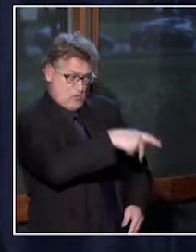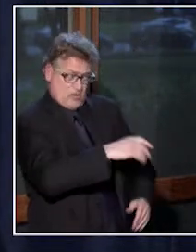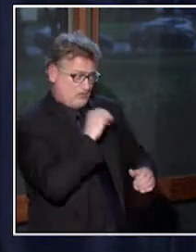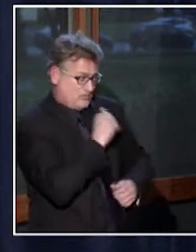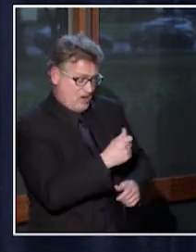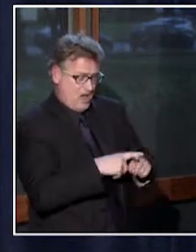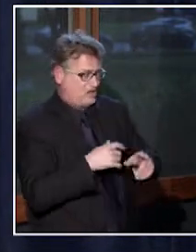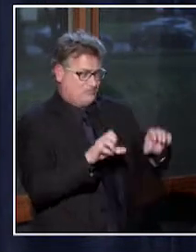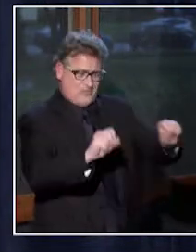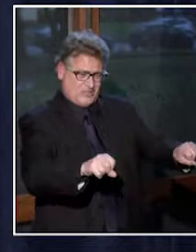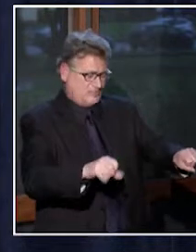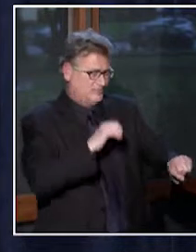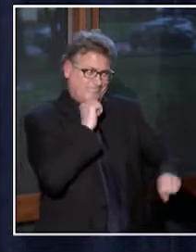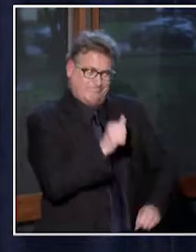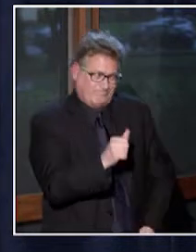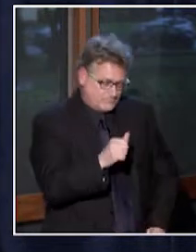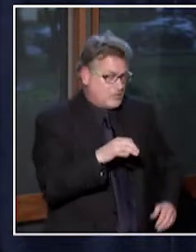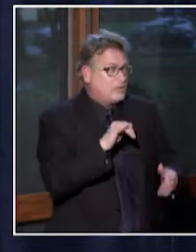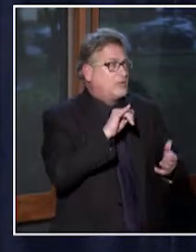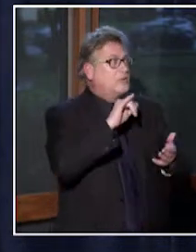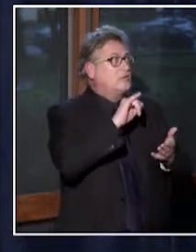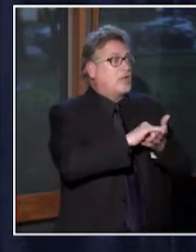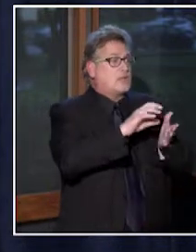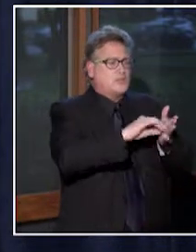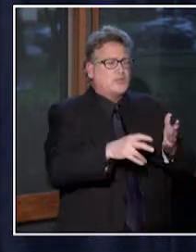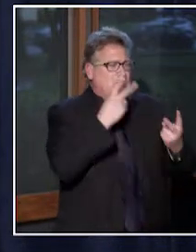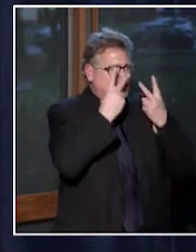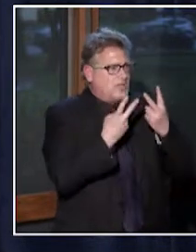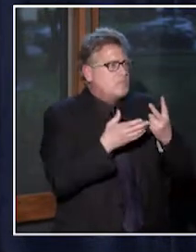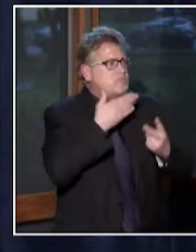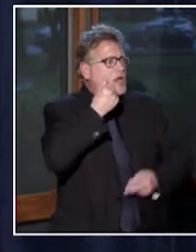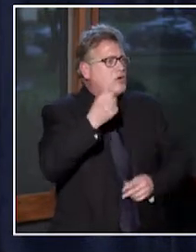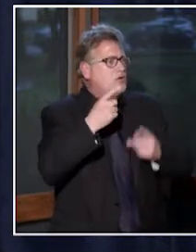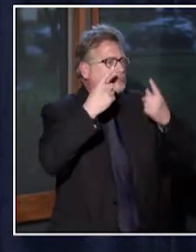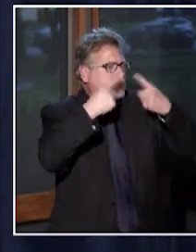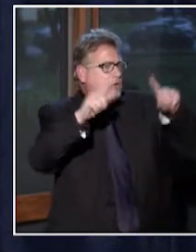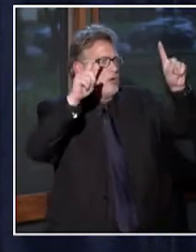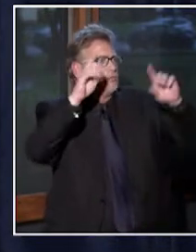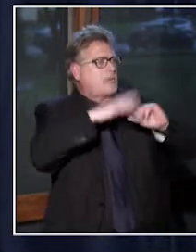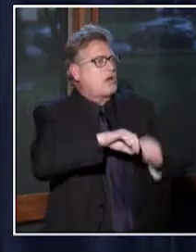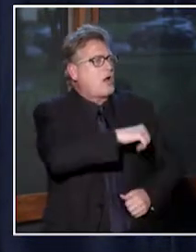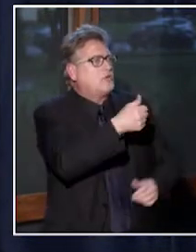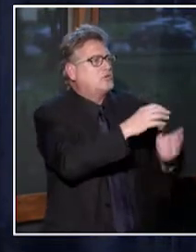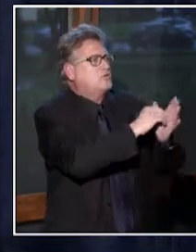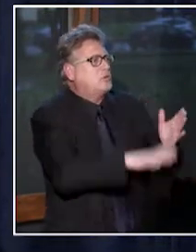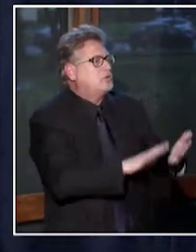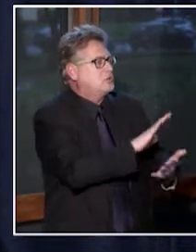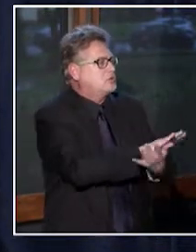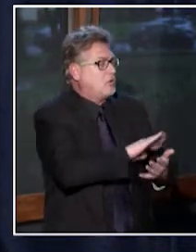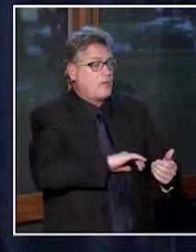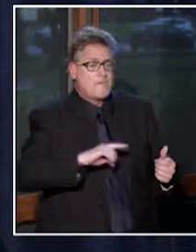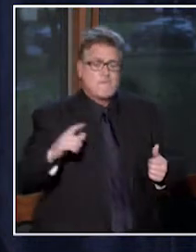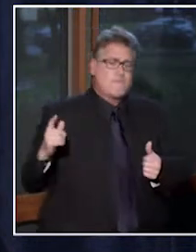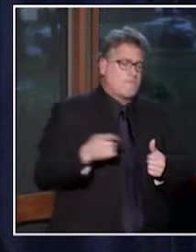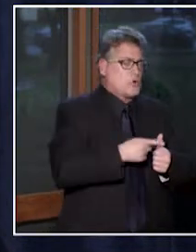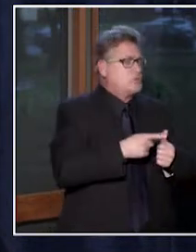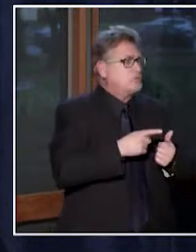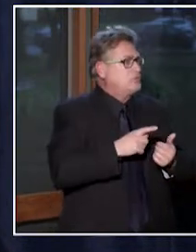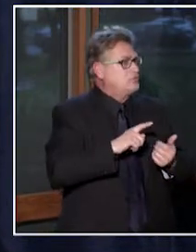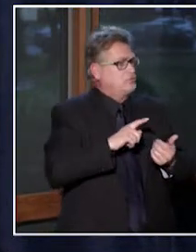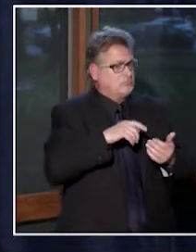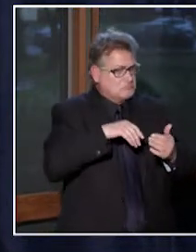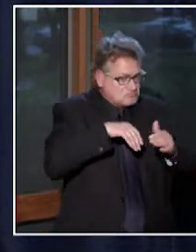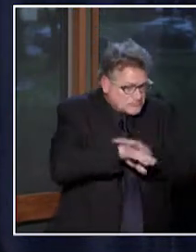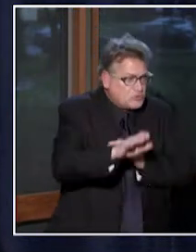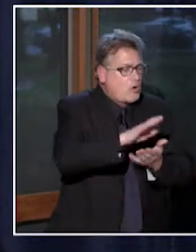possible. Our Future Connect students are seeing greater outcomes than other students in school. They are first-generation college students that